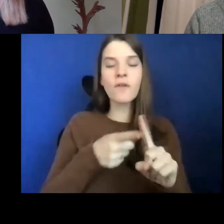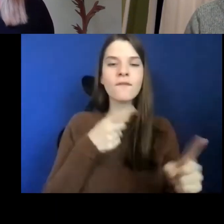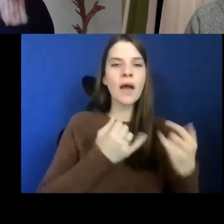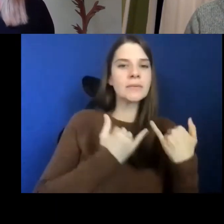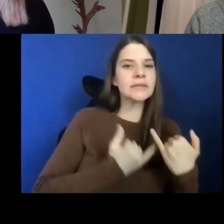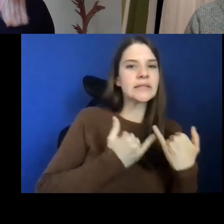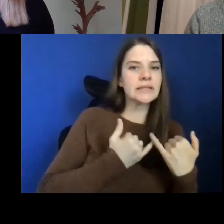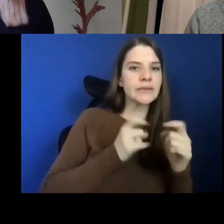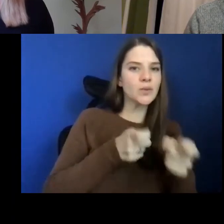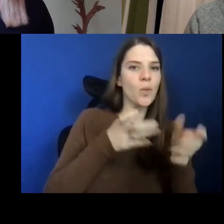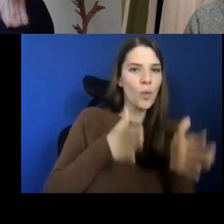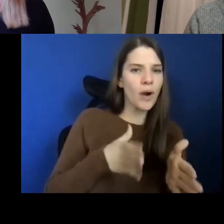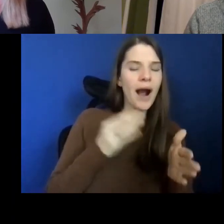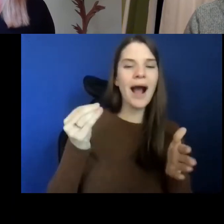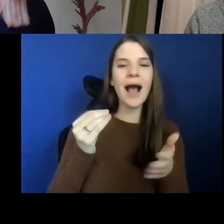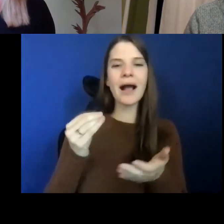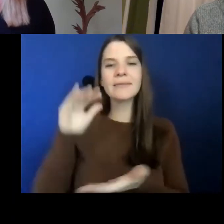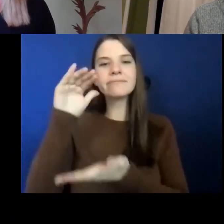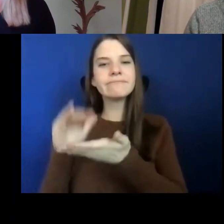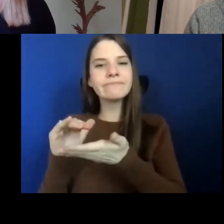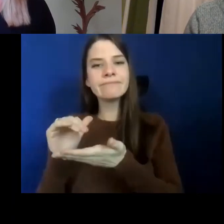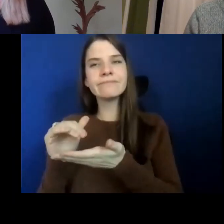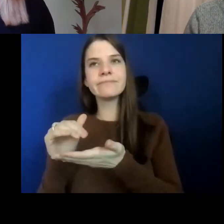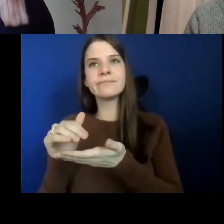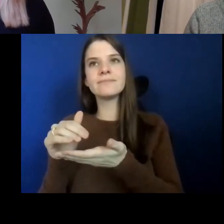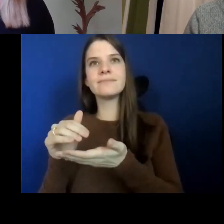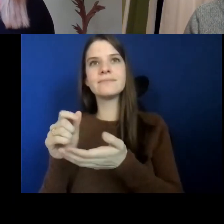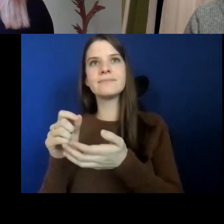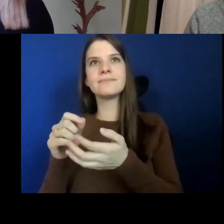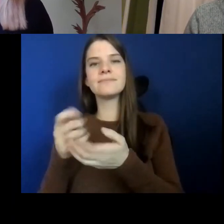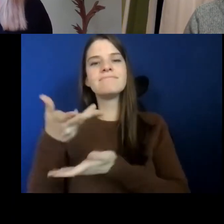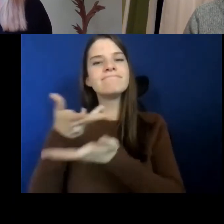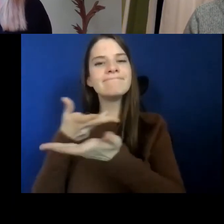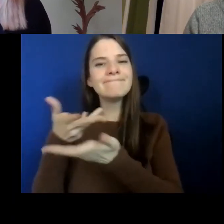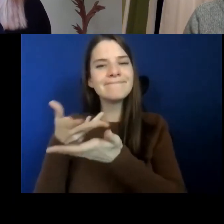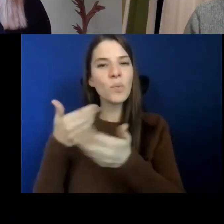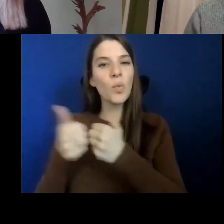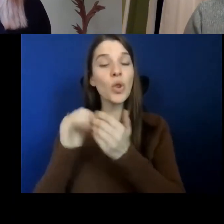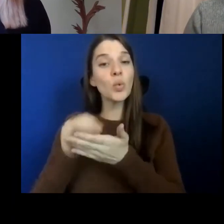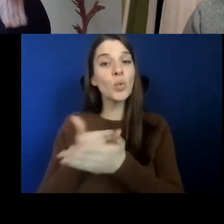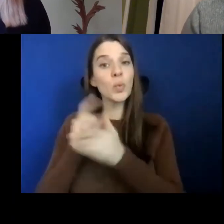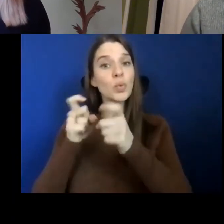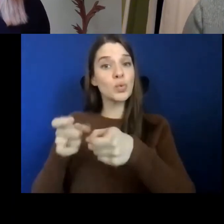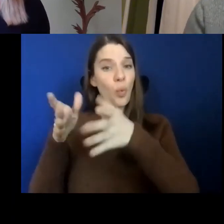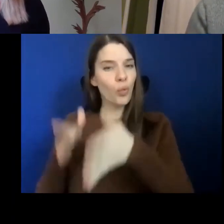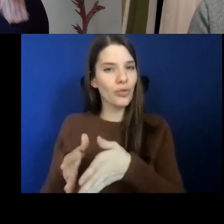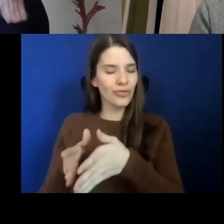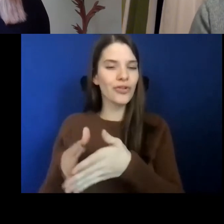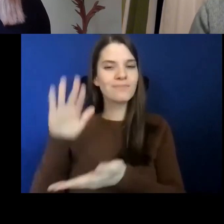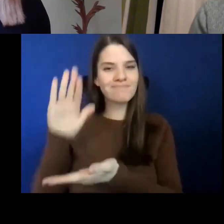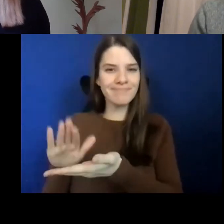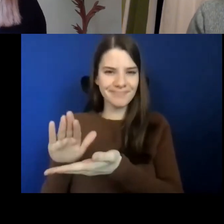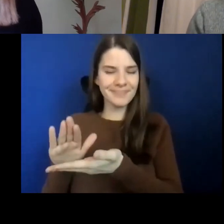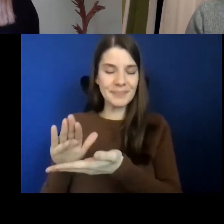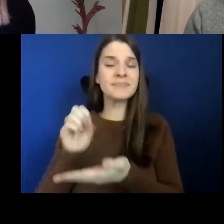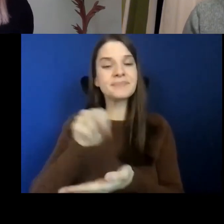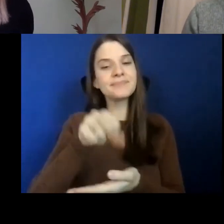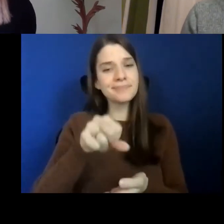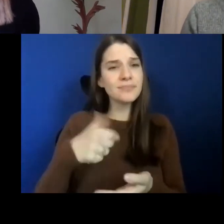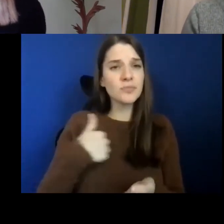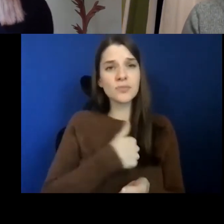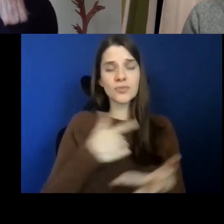donors, and then a lack of kind of engaging new donors. And so we are worried that